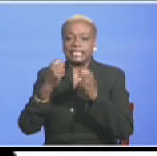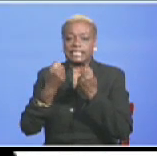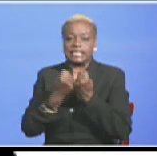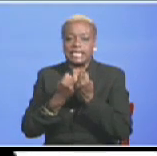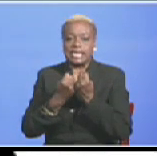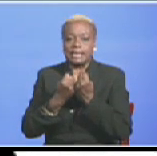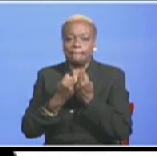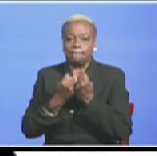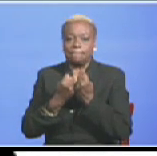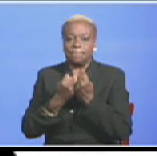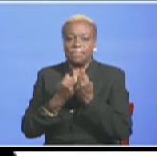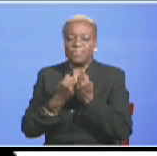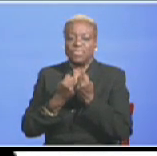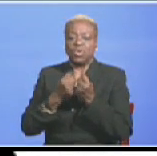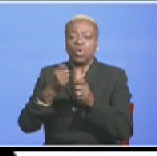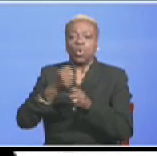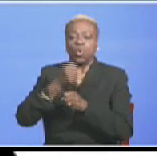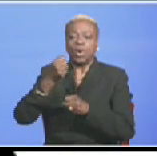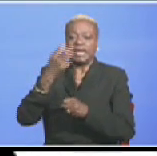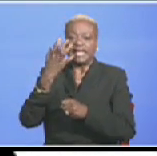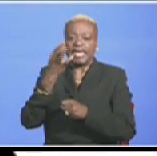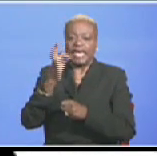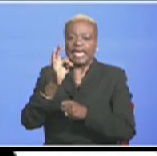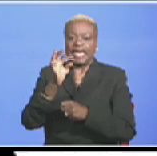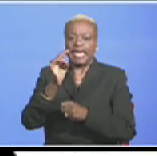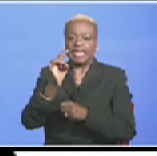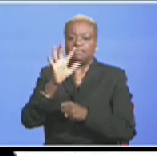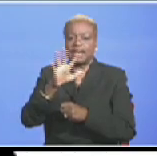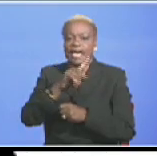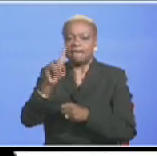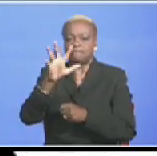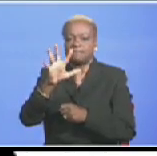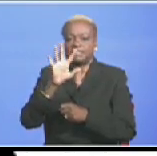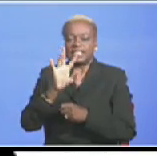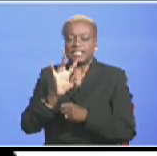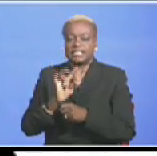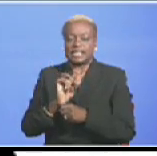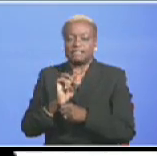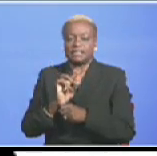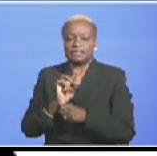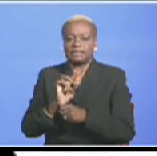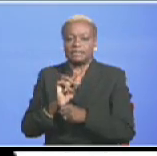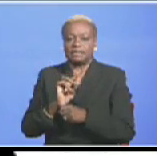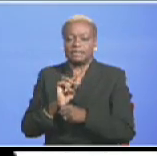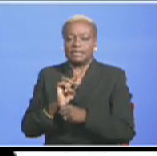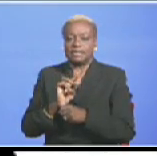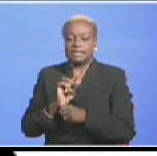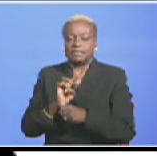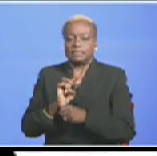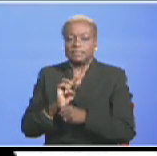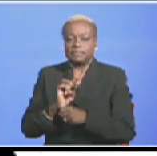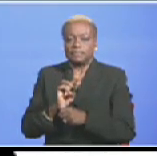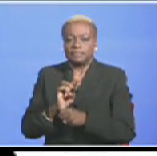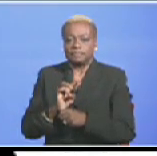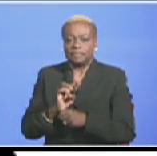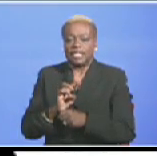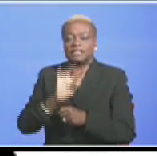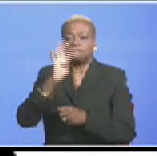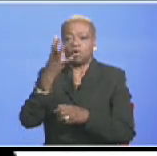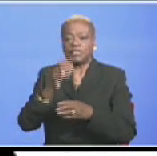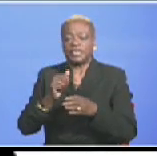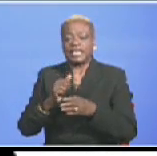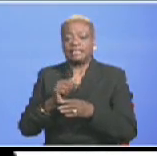Yokosuka by almost 30 points, winning 85-57. St. Four currently leading the league, actually fourth in the league in